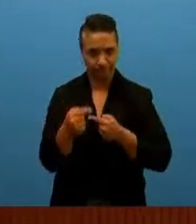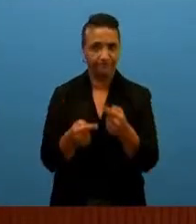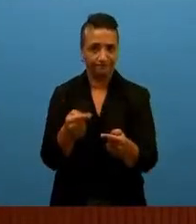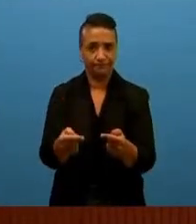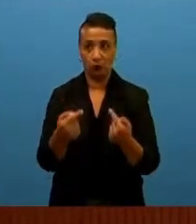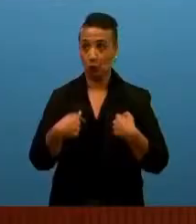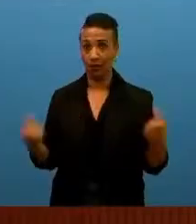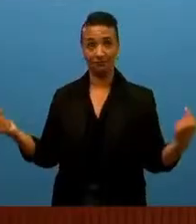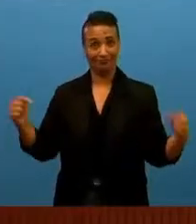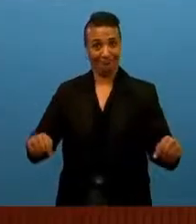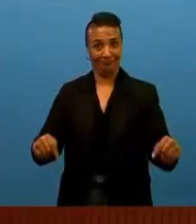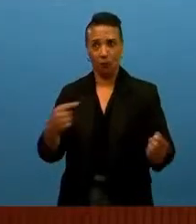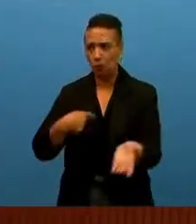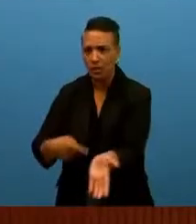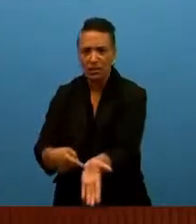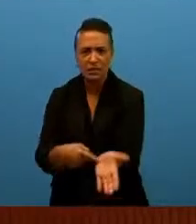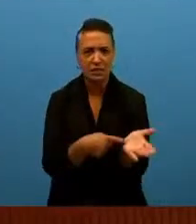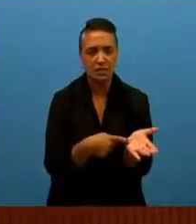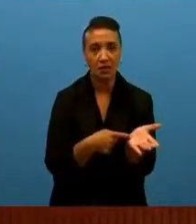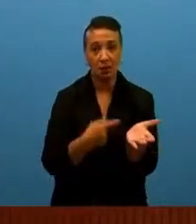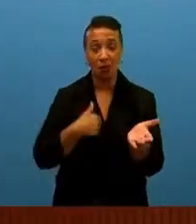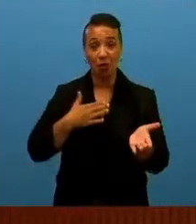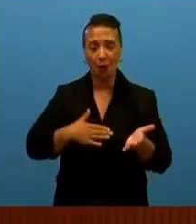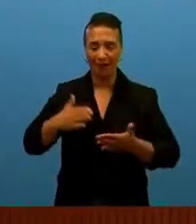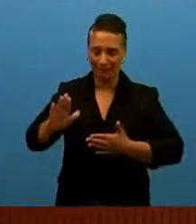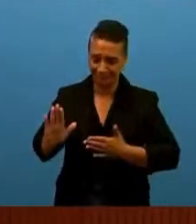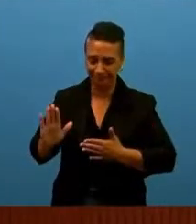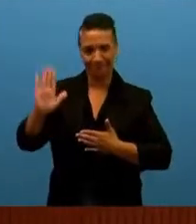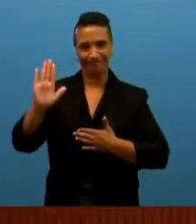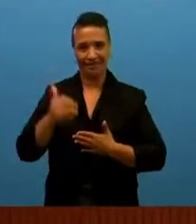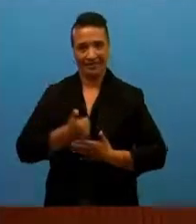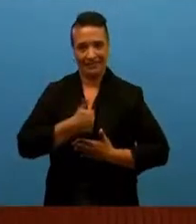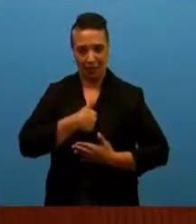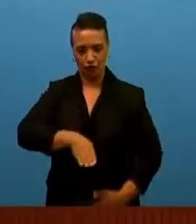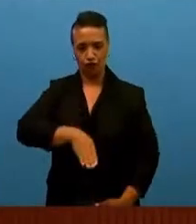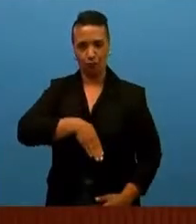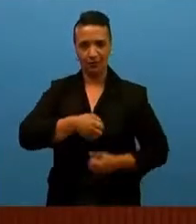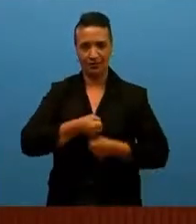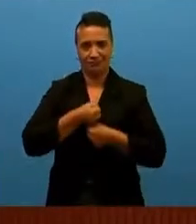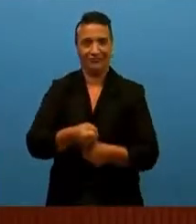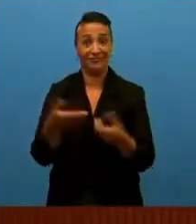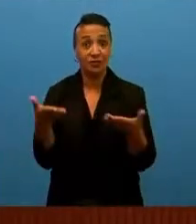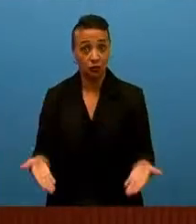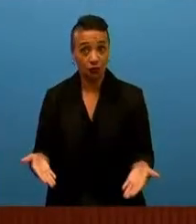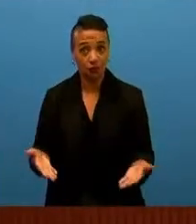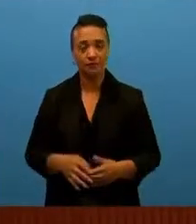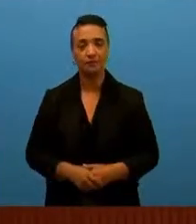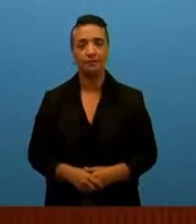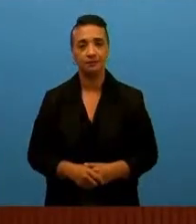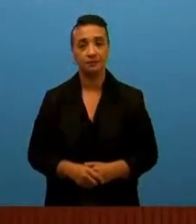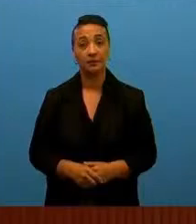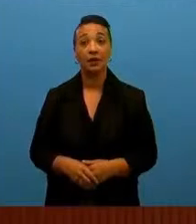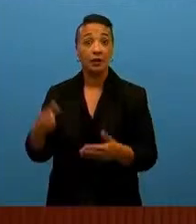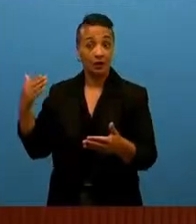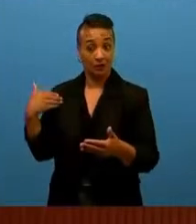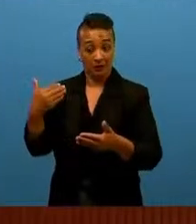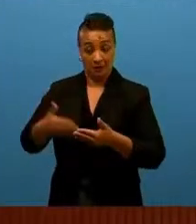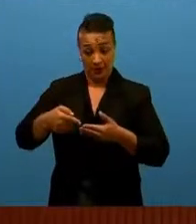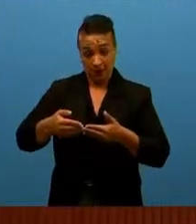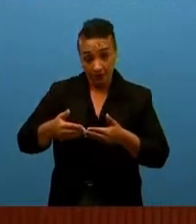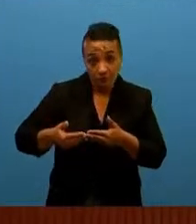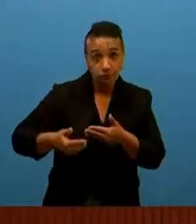should be obvious, the ability to speak for ourselves. From today to the 13th of September